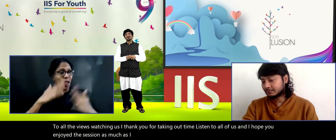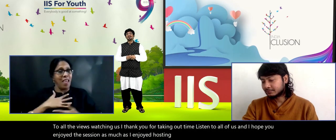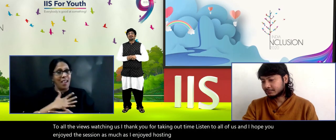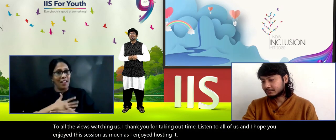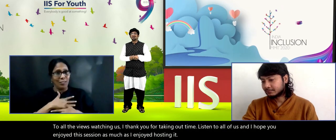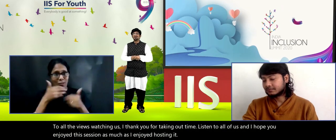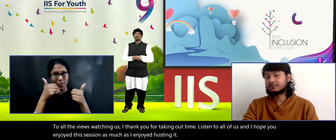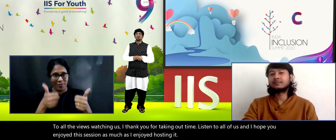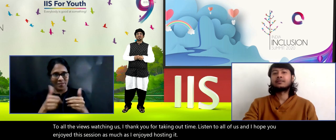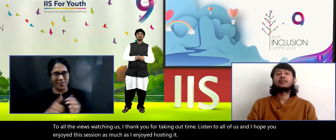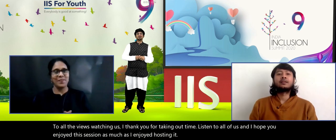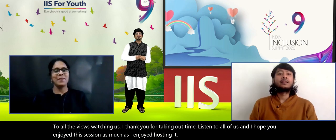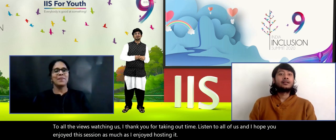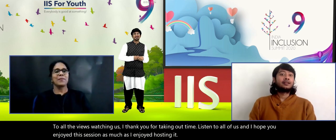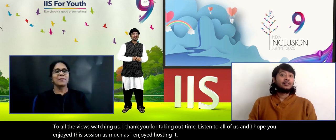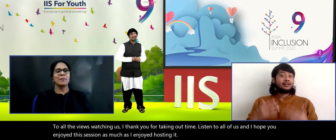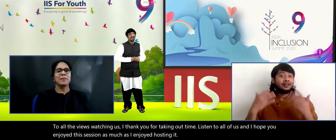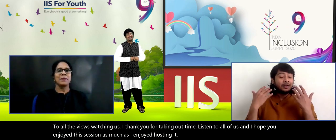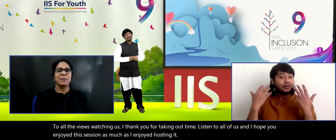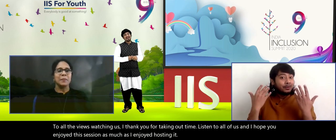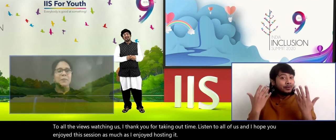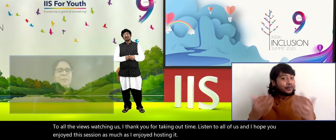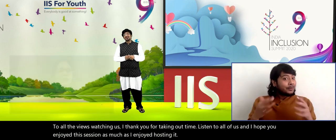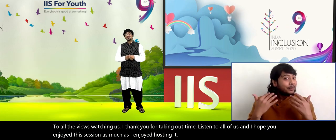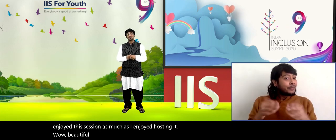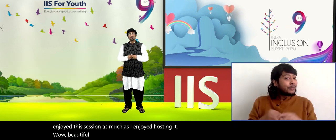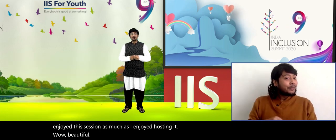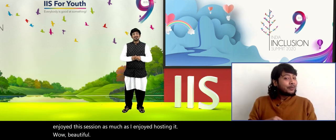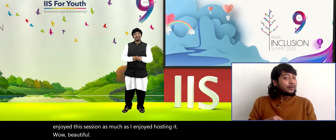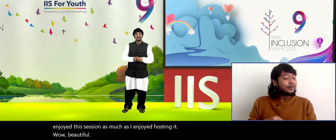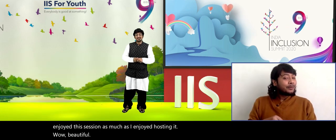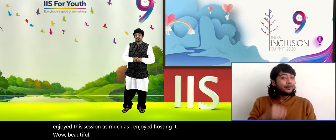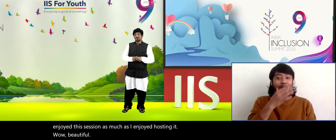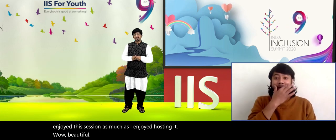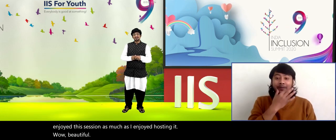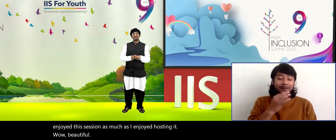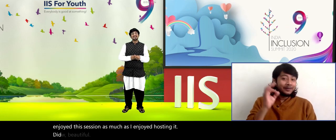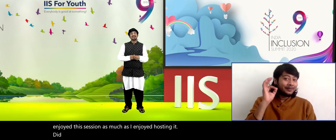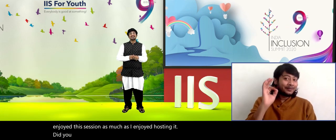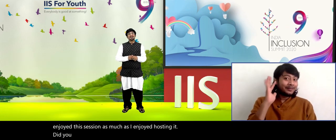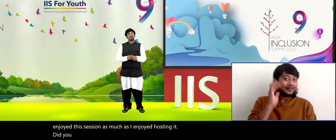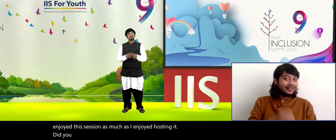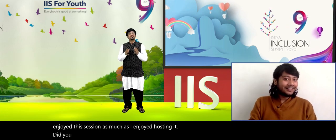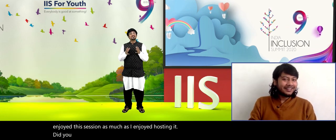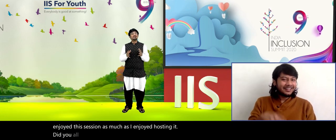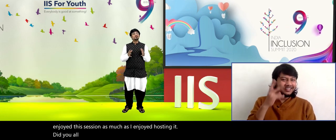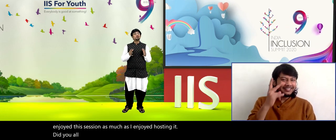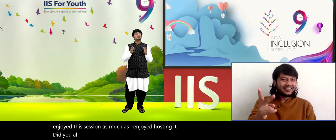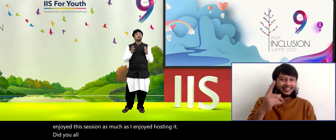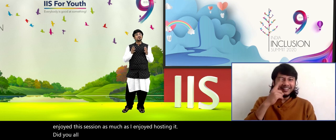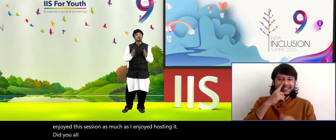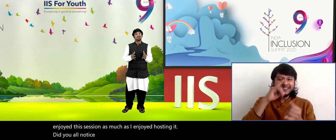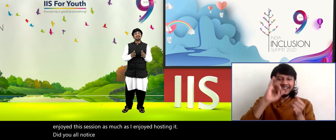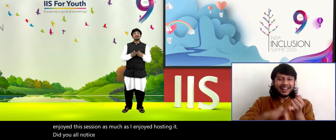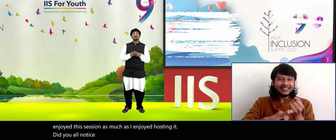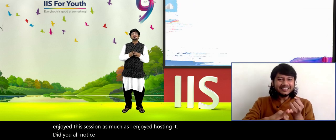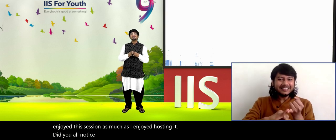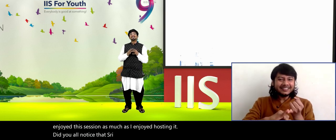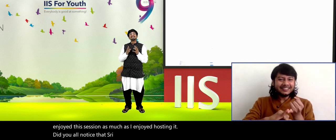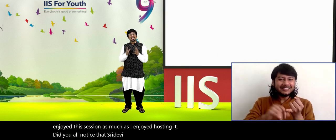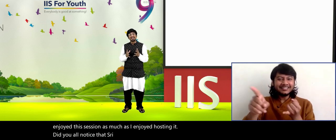Wow, beautiful. Did you all notice that Sridevi was